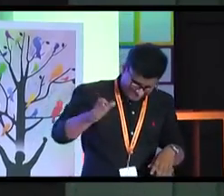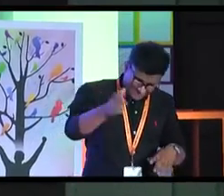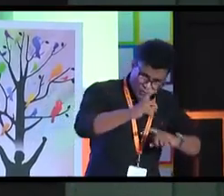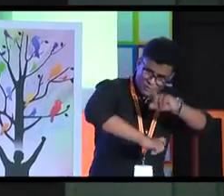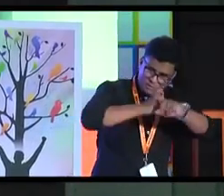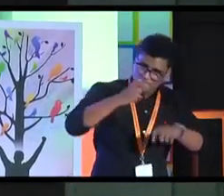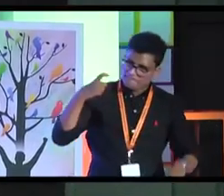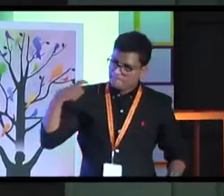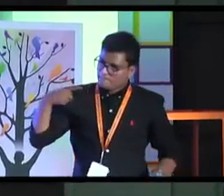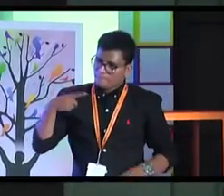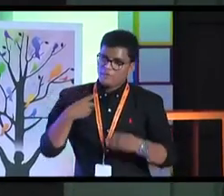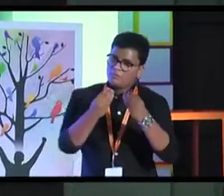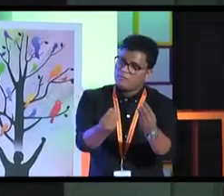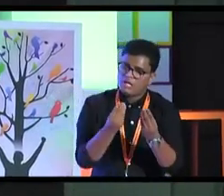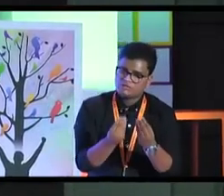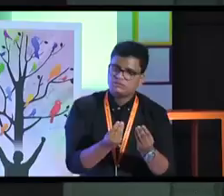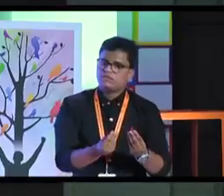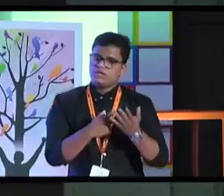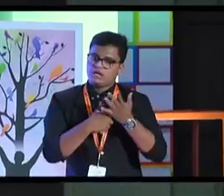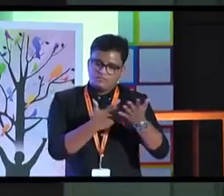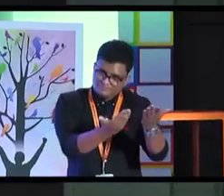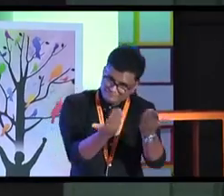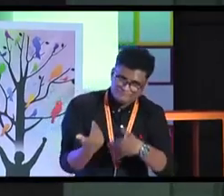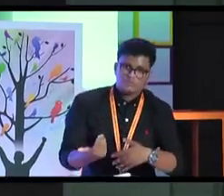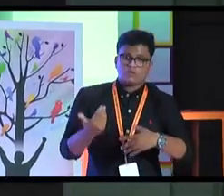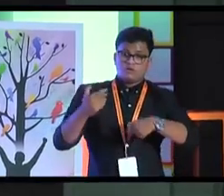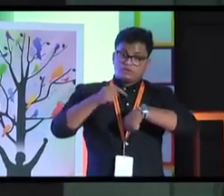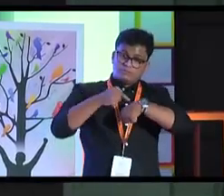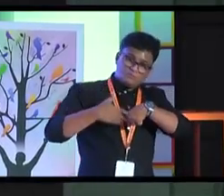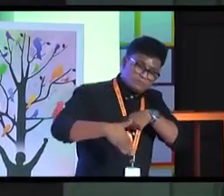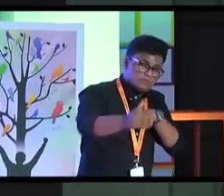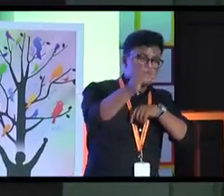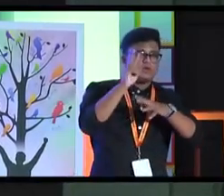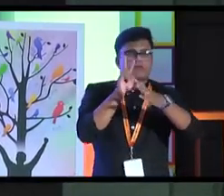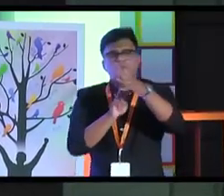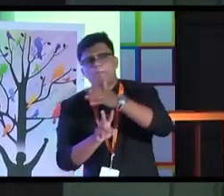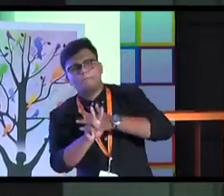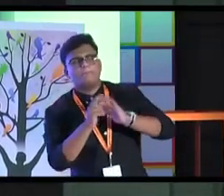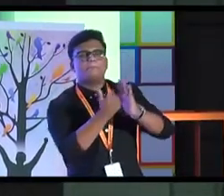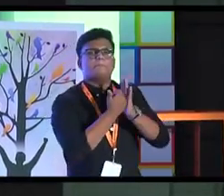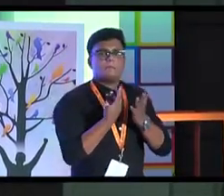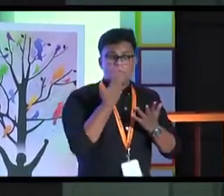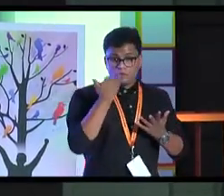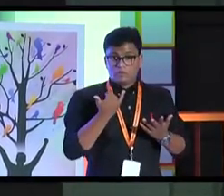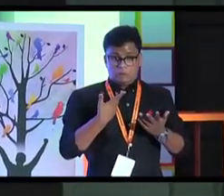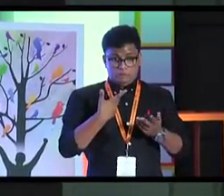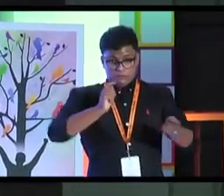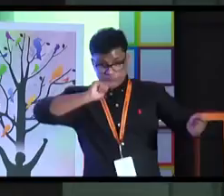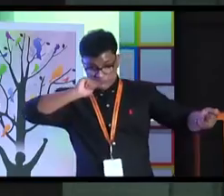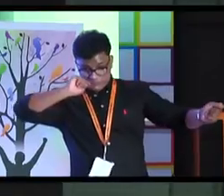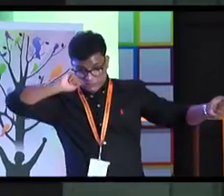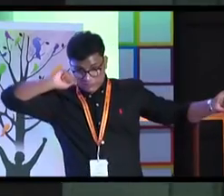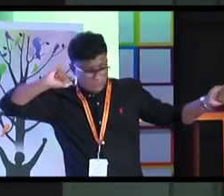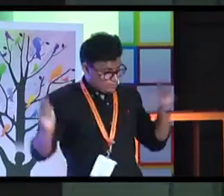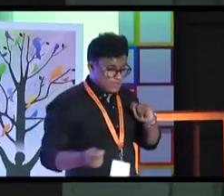I request them to commit a long-term CSR strategy and vision. Engage the employees, because the change will happen.